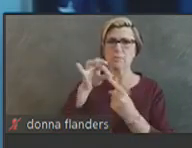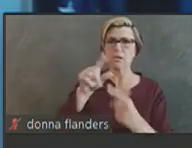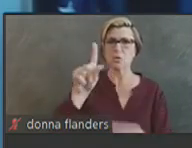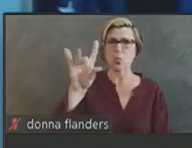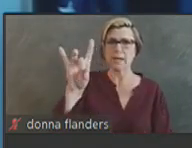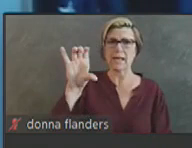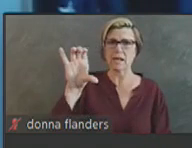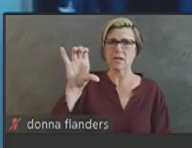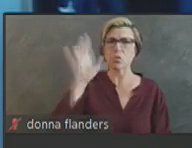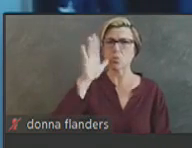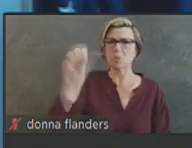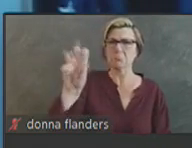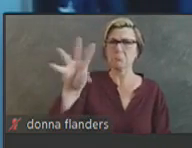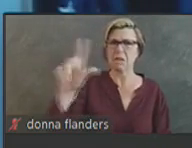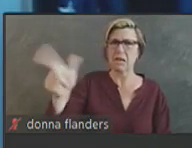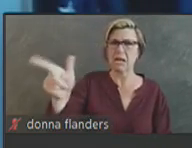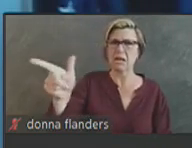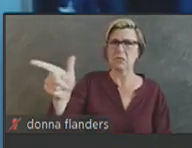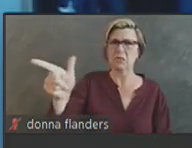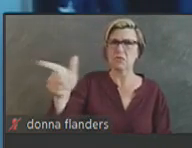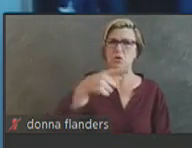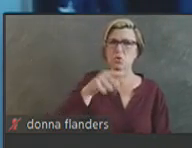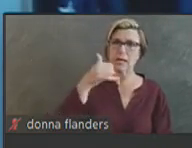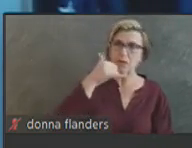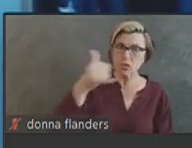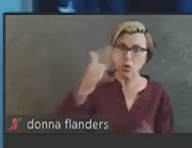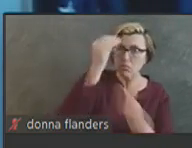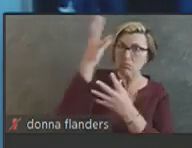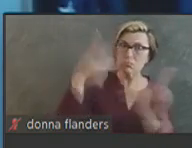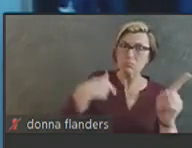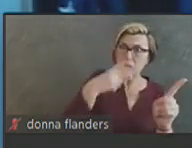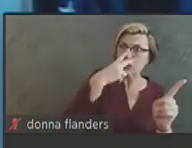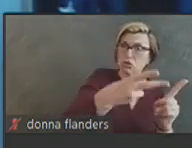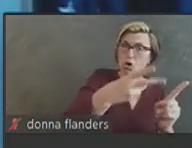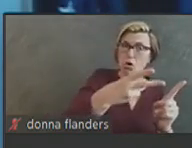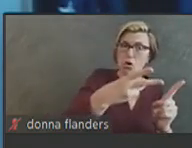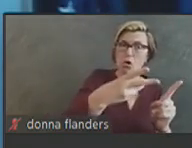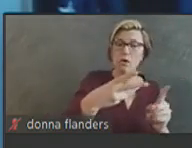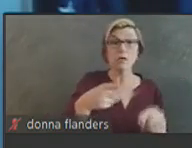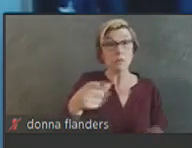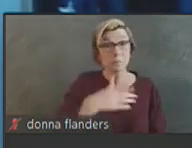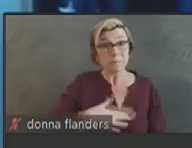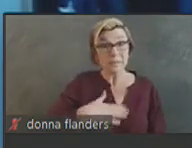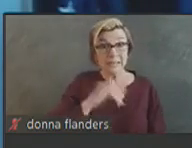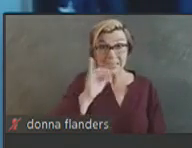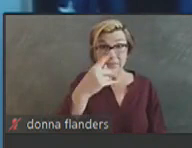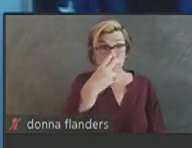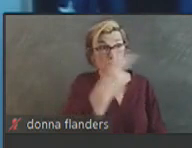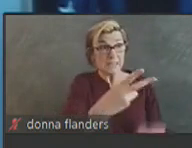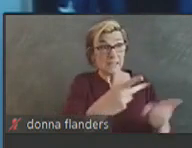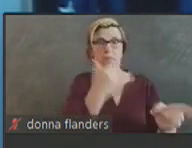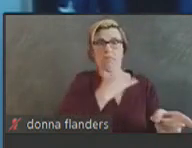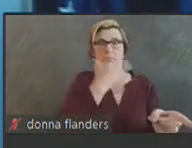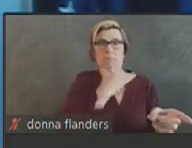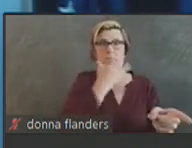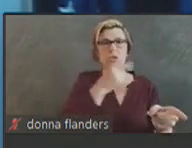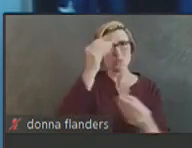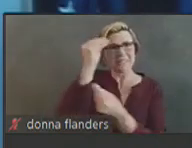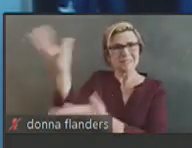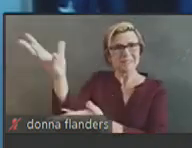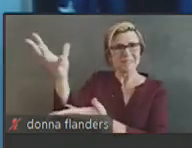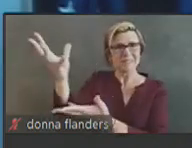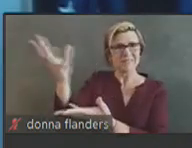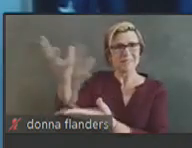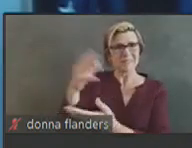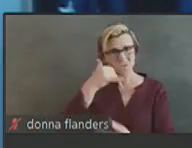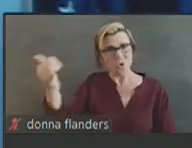the end of this press conference. Be vigilant. If you see something, say something. DeKalb residents who are over